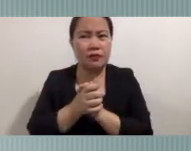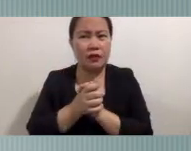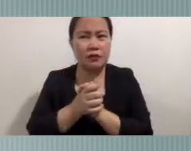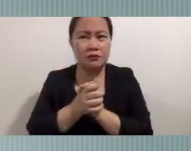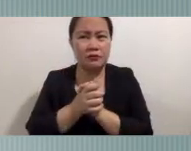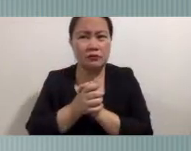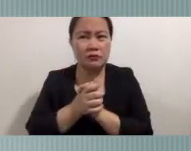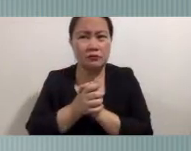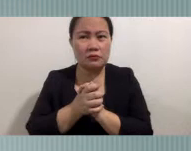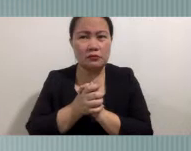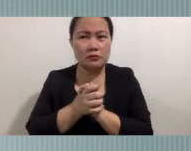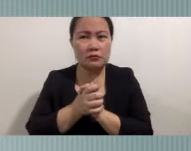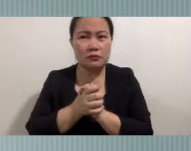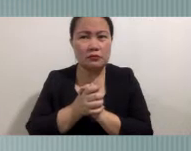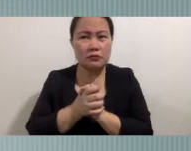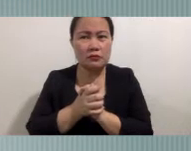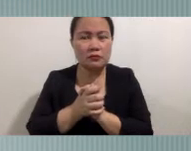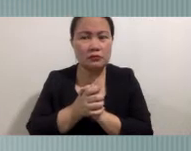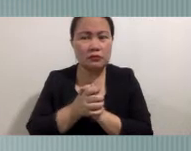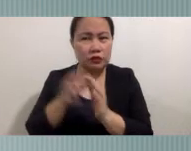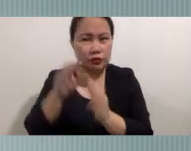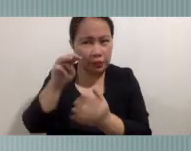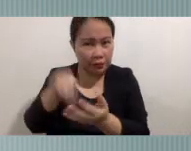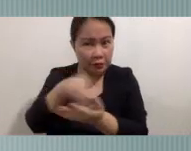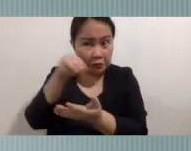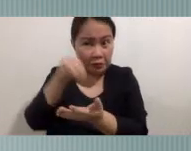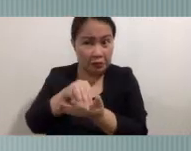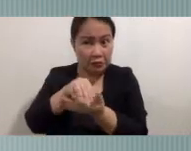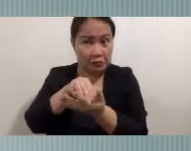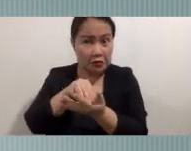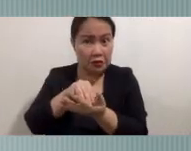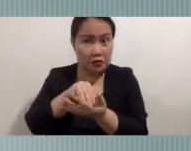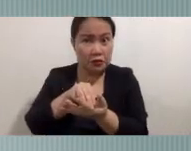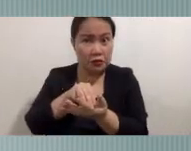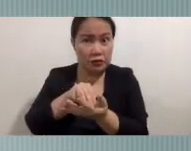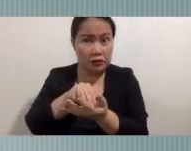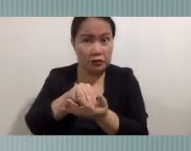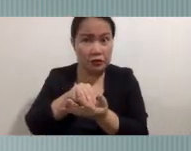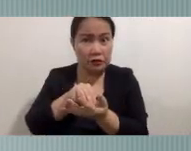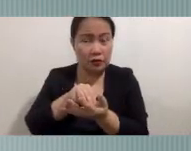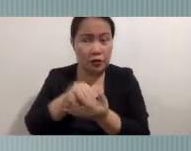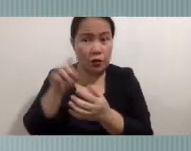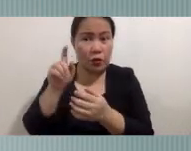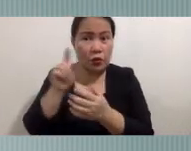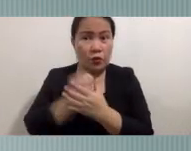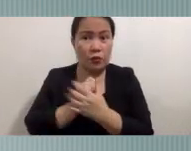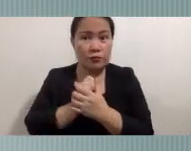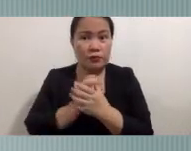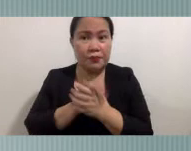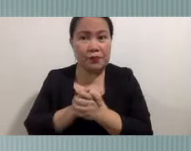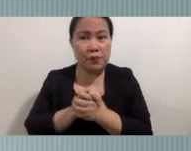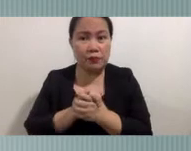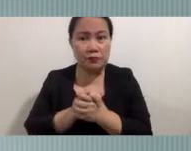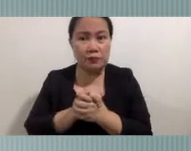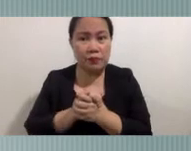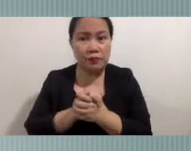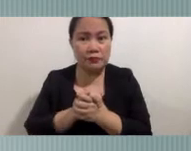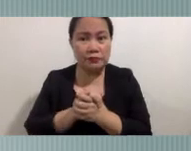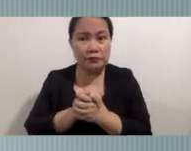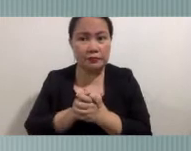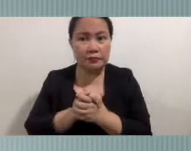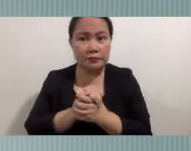sum ng dalawang integers, dapat itong middle term yon. Since we do not have a choice, we only have these